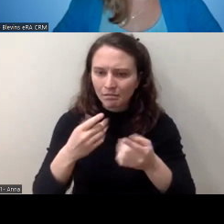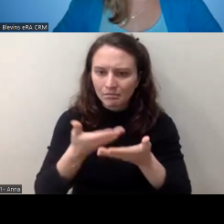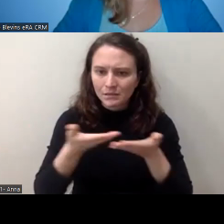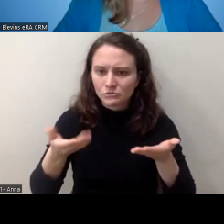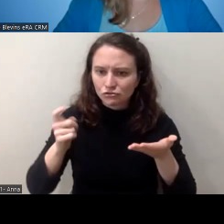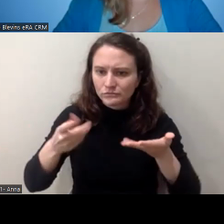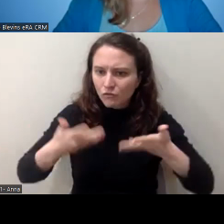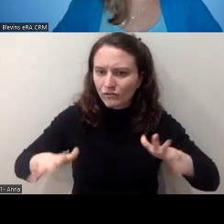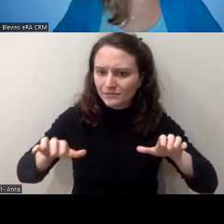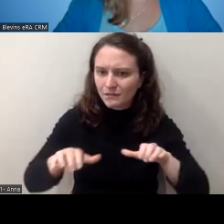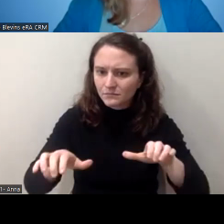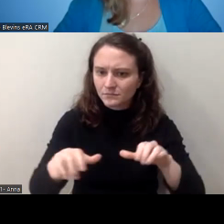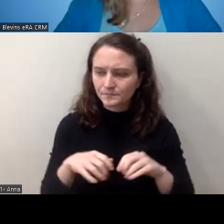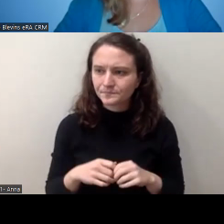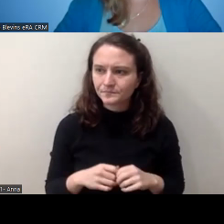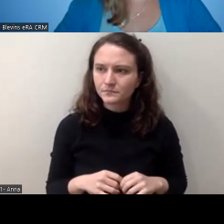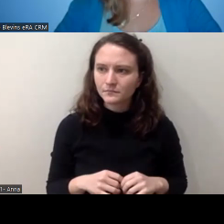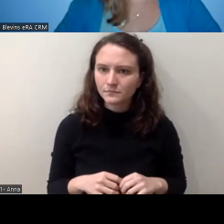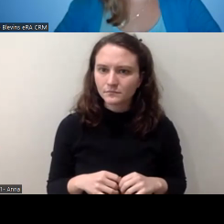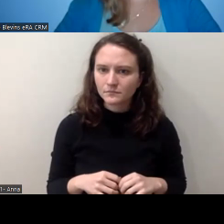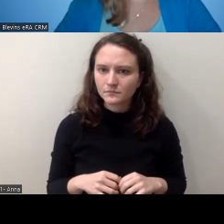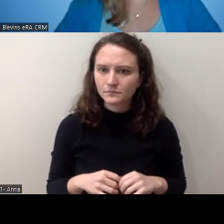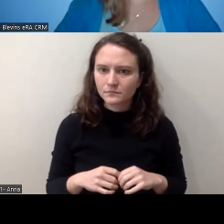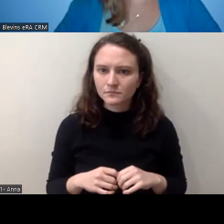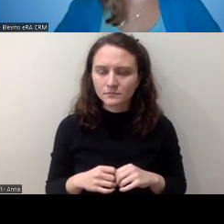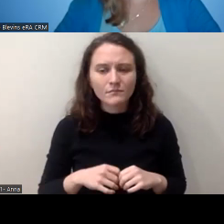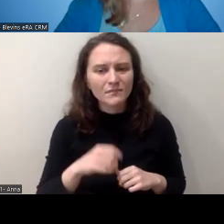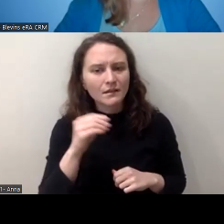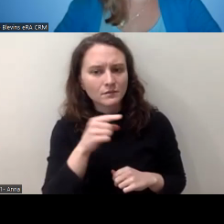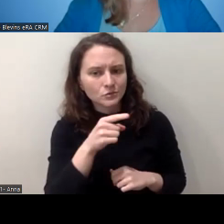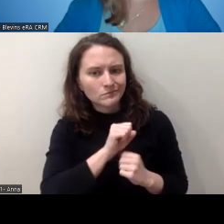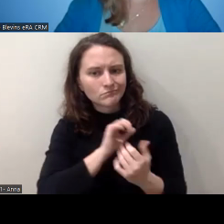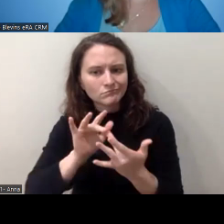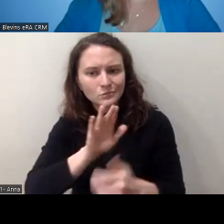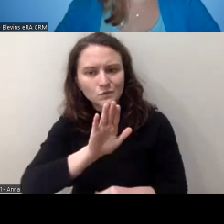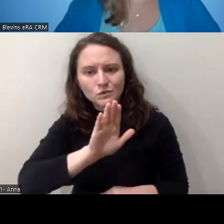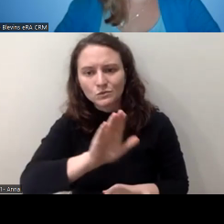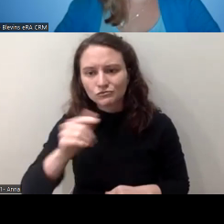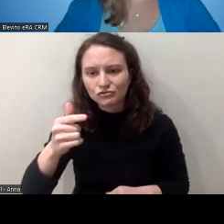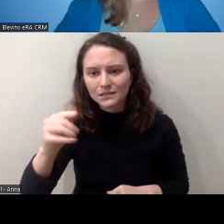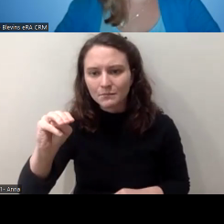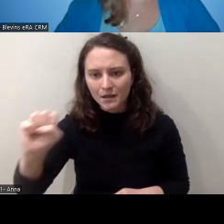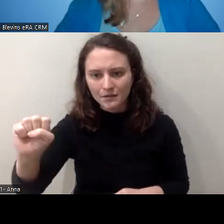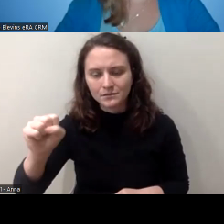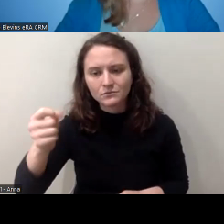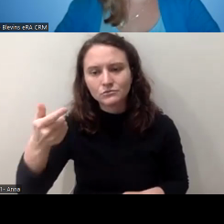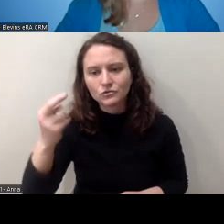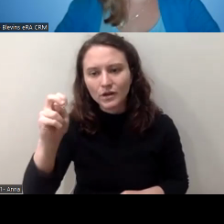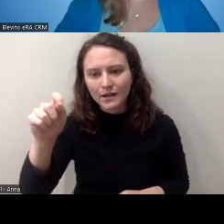Yep. You can also always reach out to the grants management specialist if there's documents that you would like to